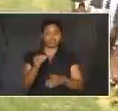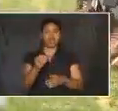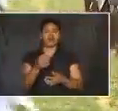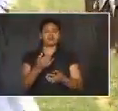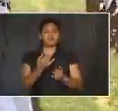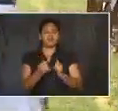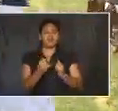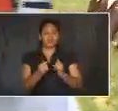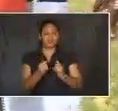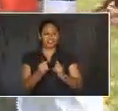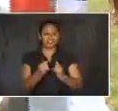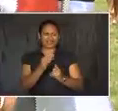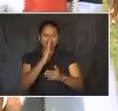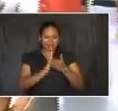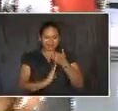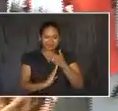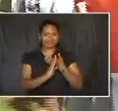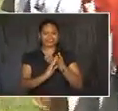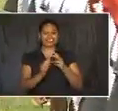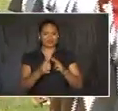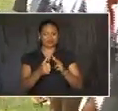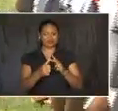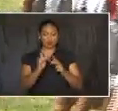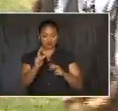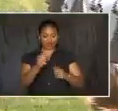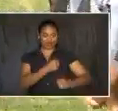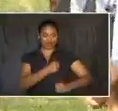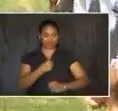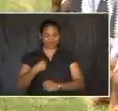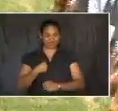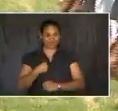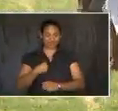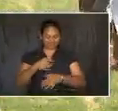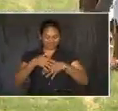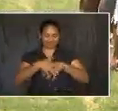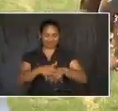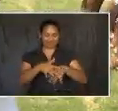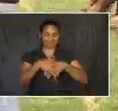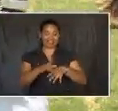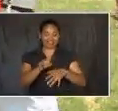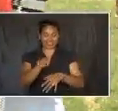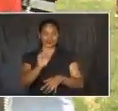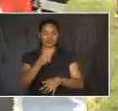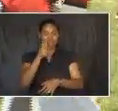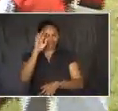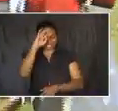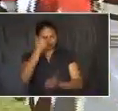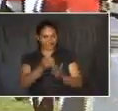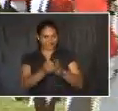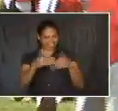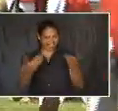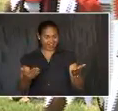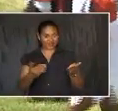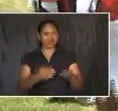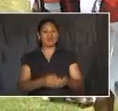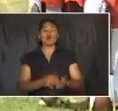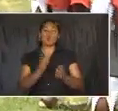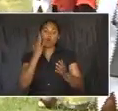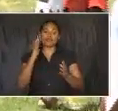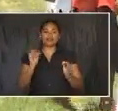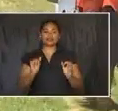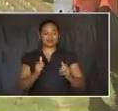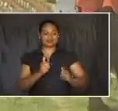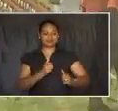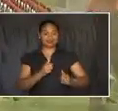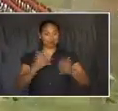Bogatimbi Balu, and Dona Mate Balu, Dona Matinitu, the Vakasar and Kena, the Sarabitongoka, and on a Sabai Utikan and Balu, as a total